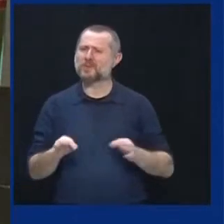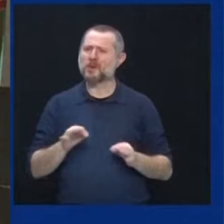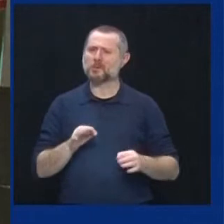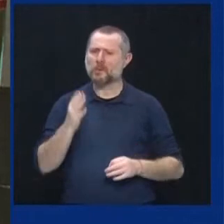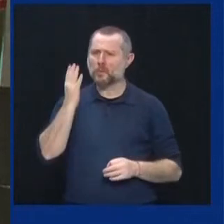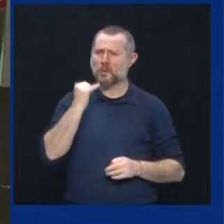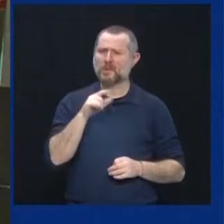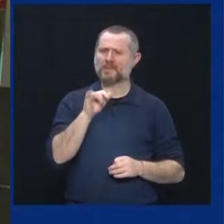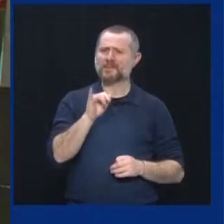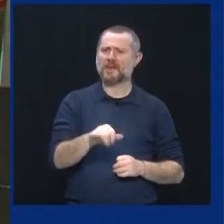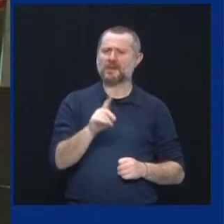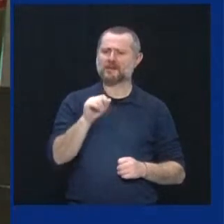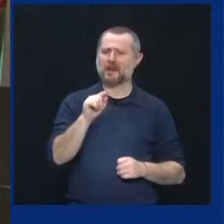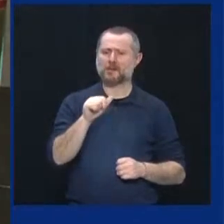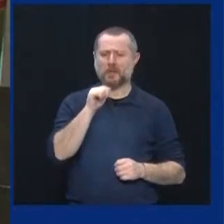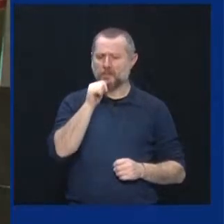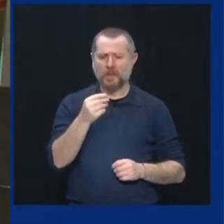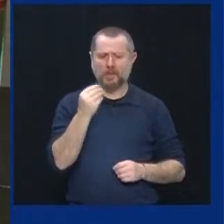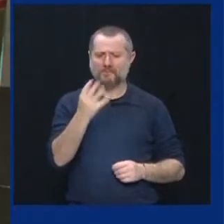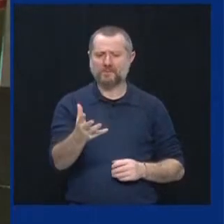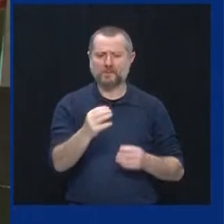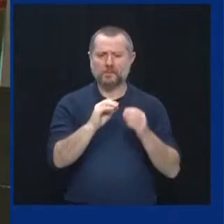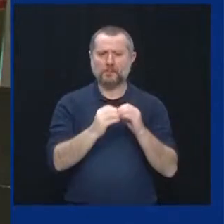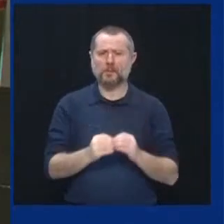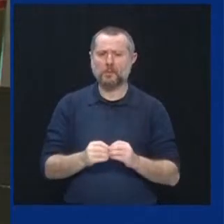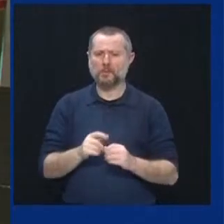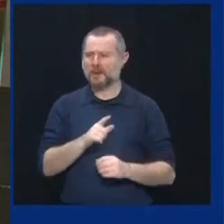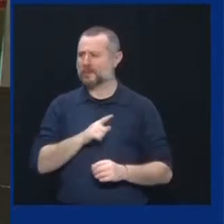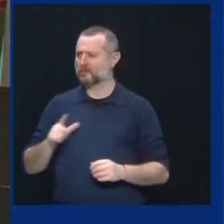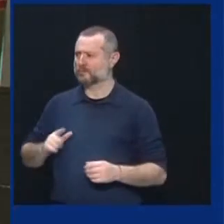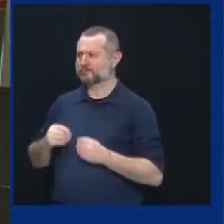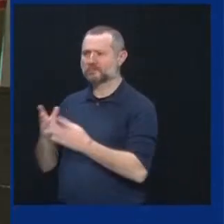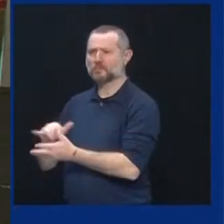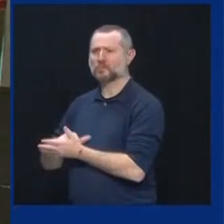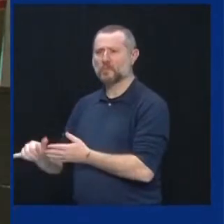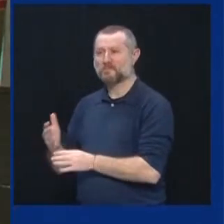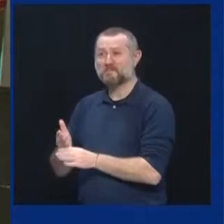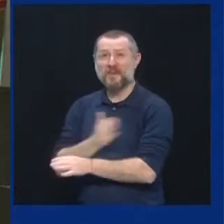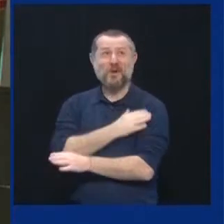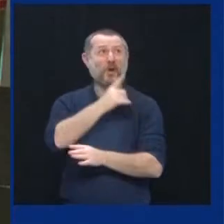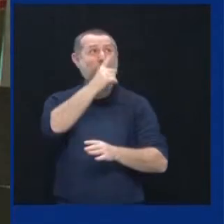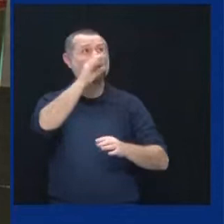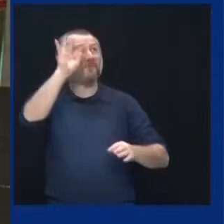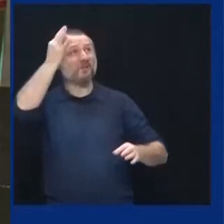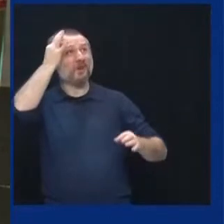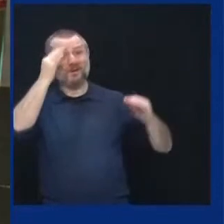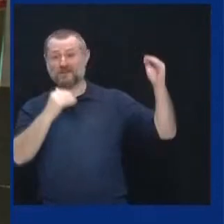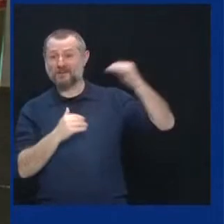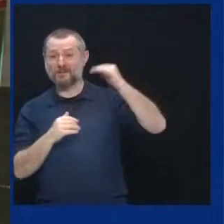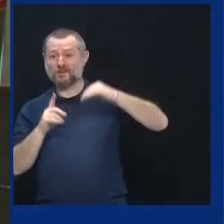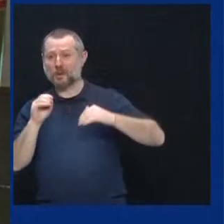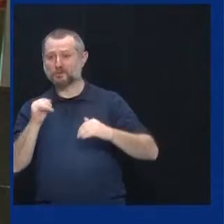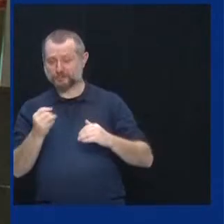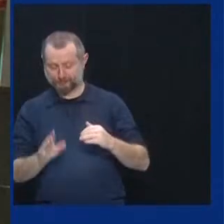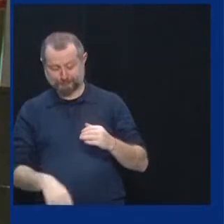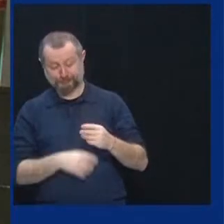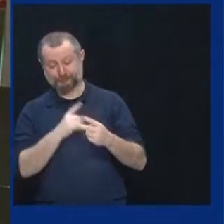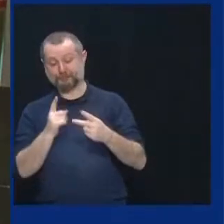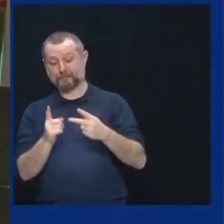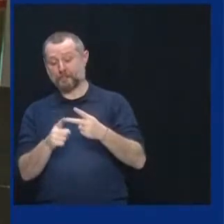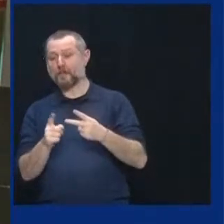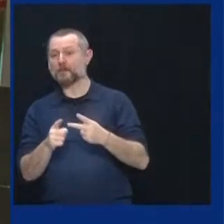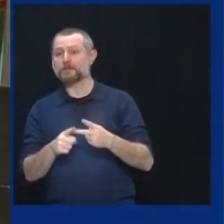that data couldn't have been presented to the legislature before August. And my second question has to do with